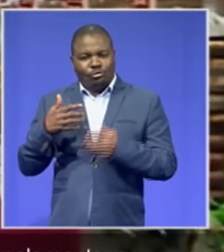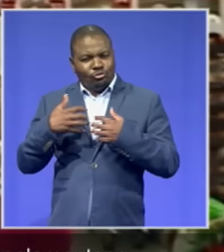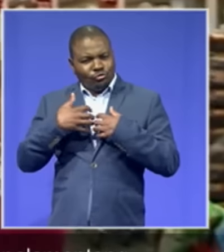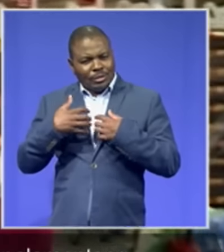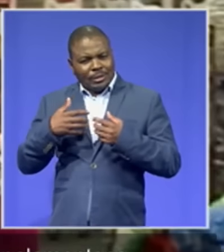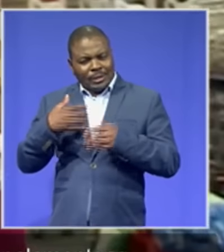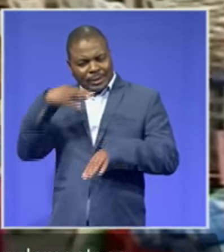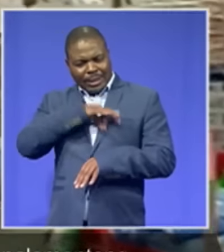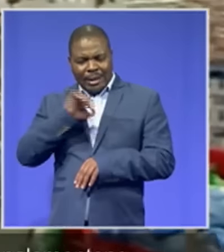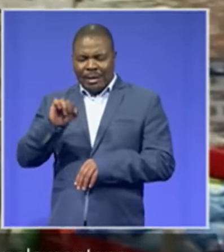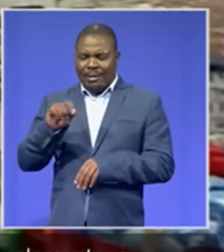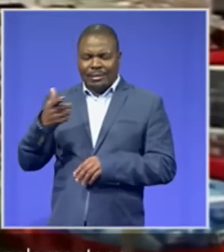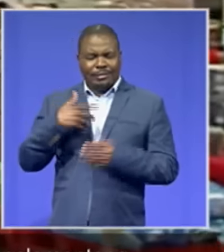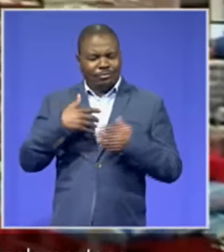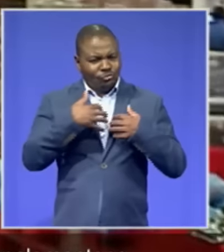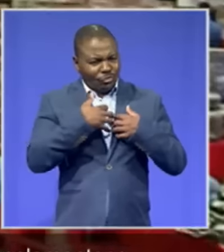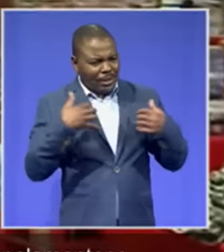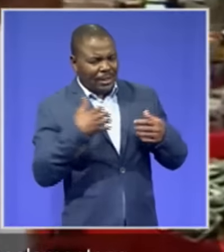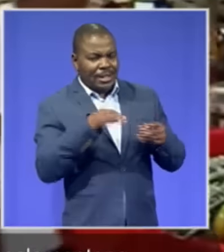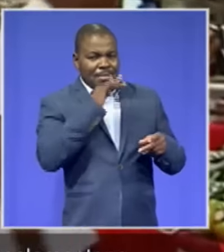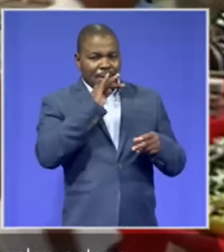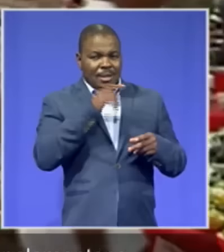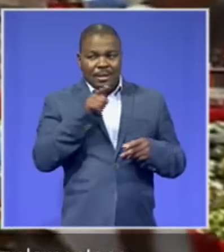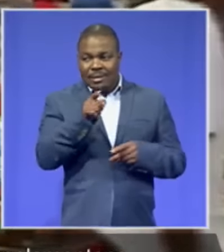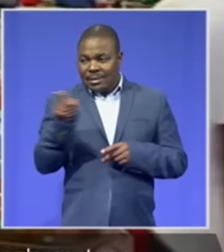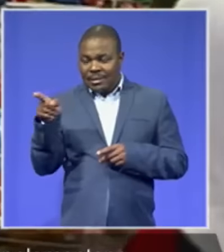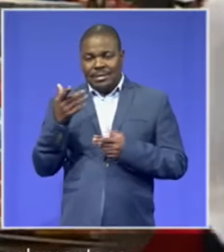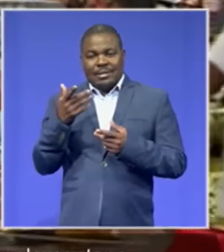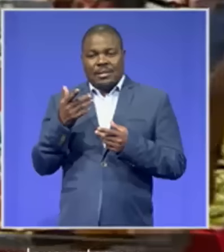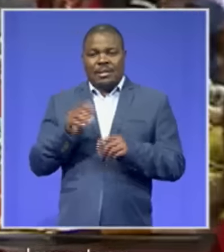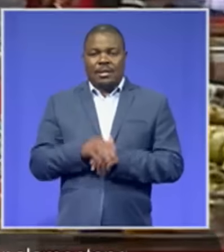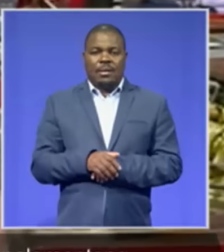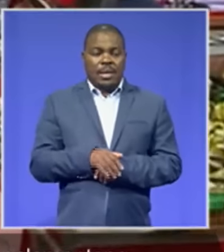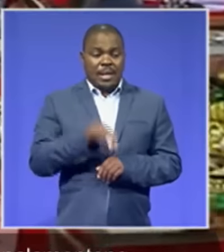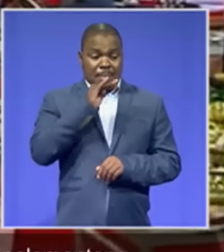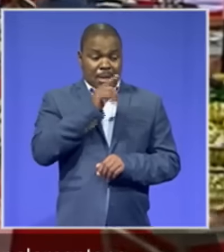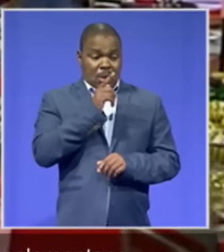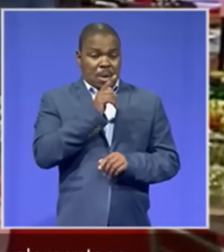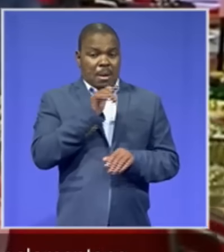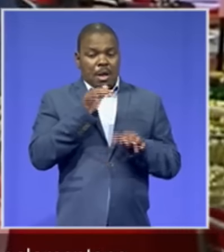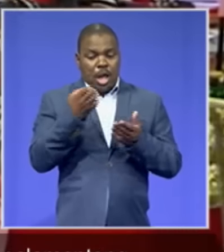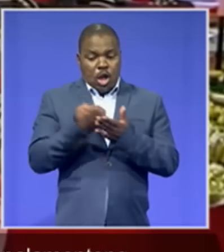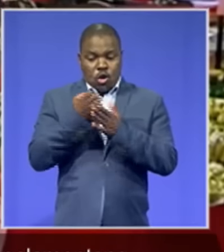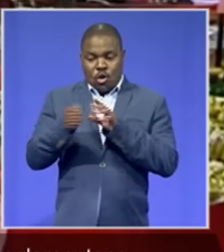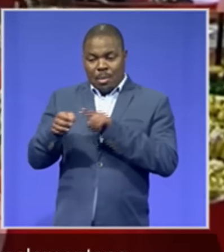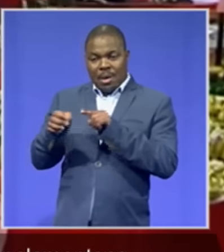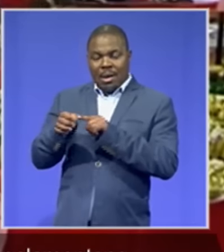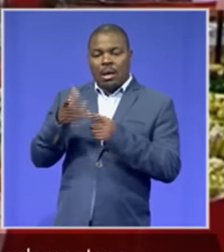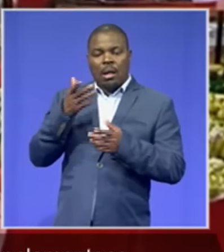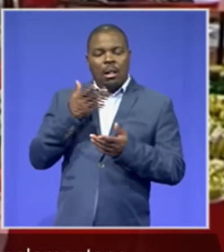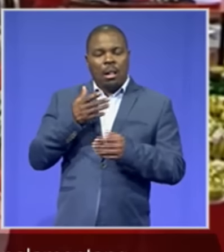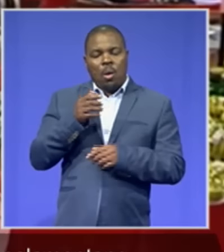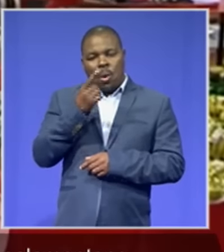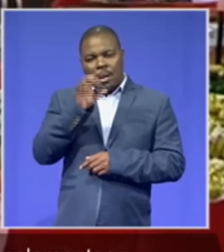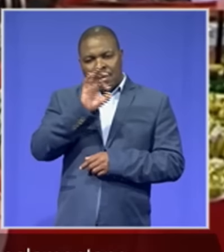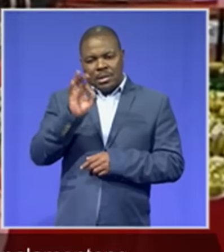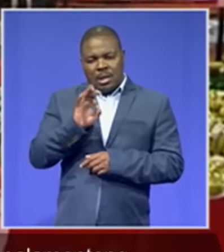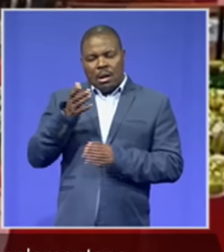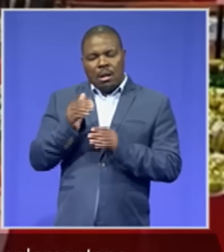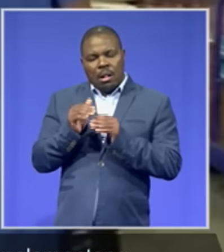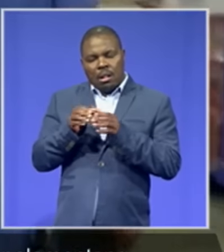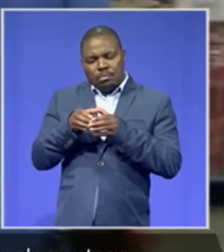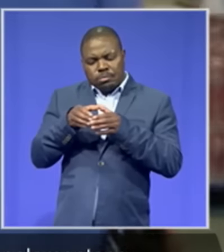often are not adjusted for inflationary erosion by employers. These hikes will deny further money to an economy that has been stumbling along at 1% growth for 2